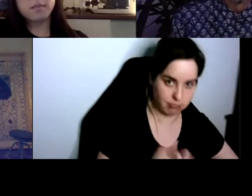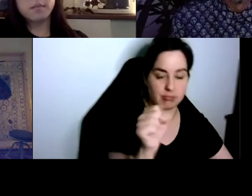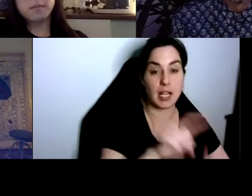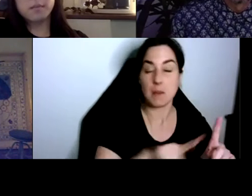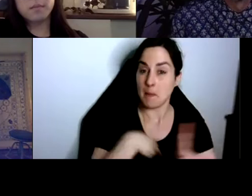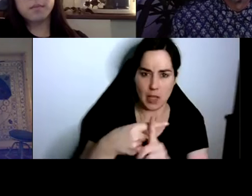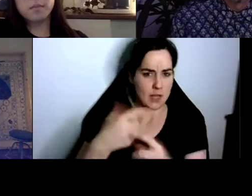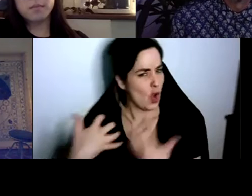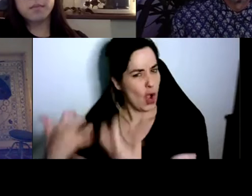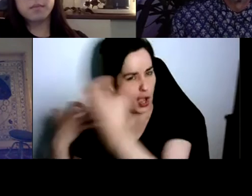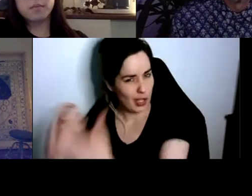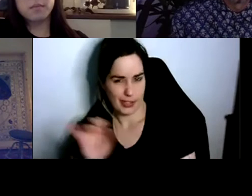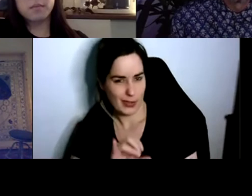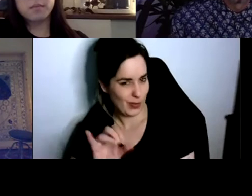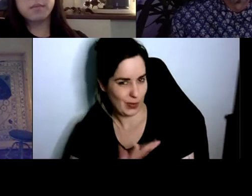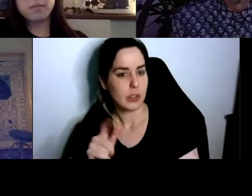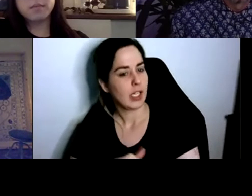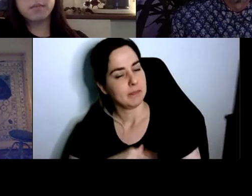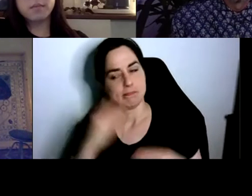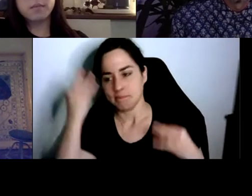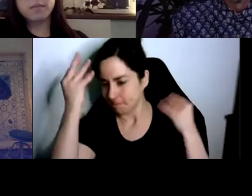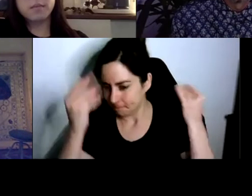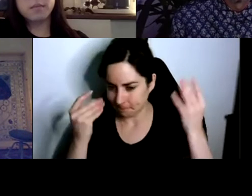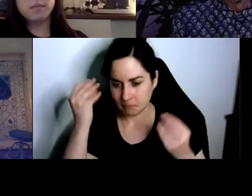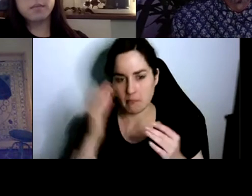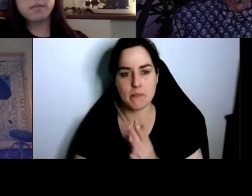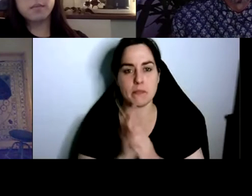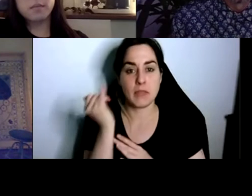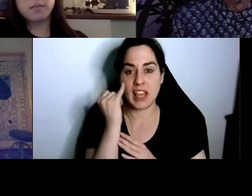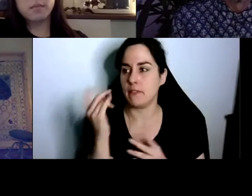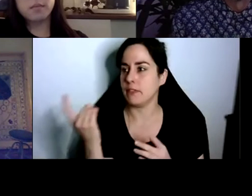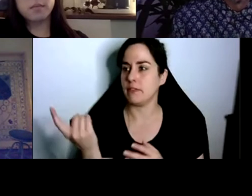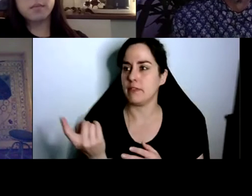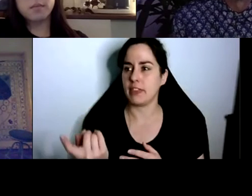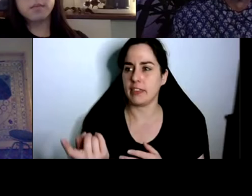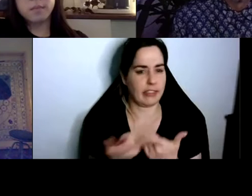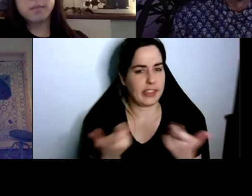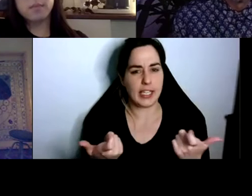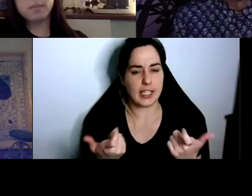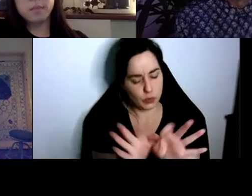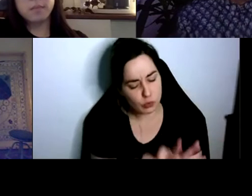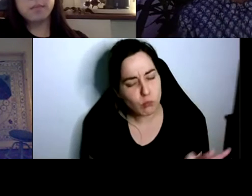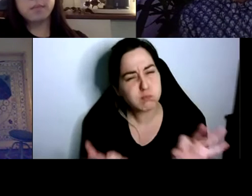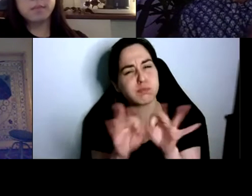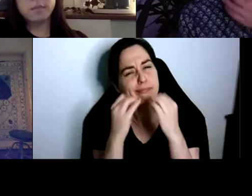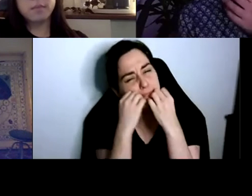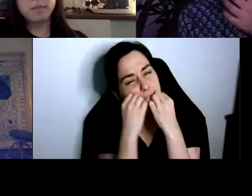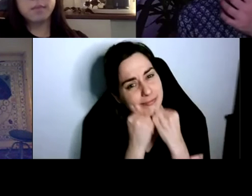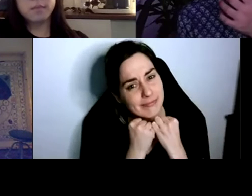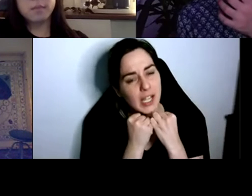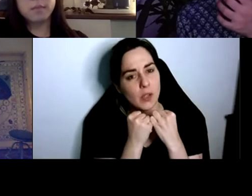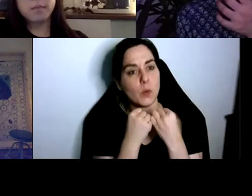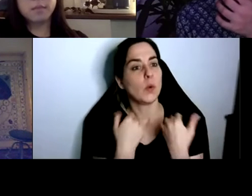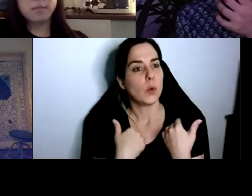audiences. If important subject matter or themes are being brought about in a festival, then certainly there's